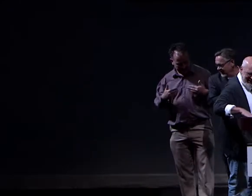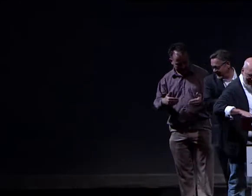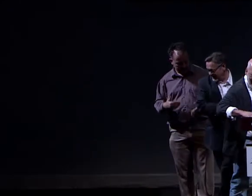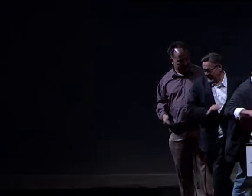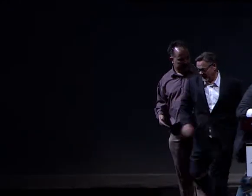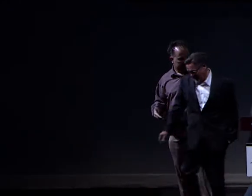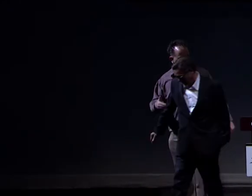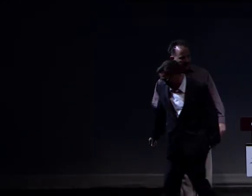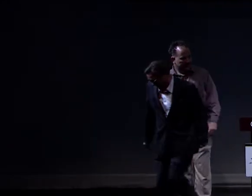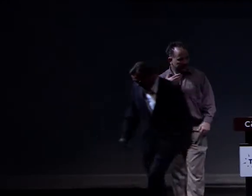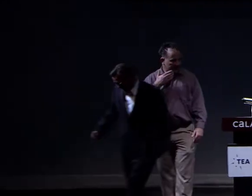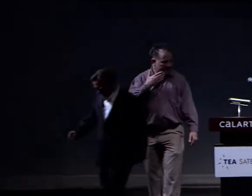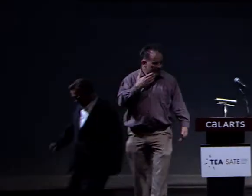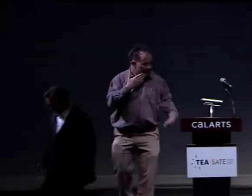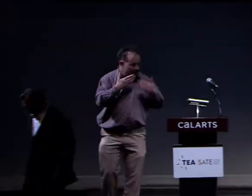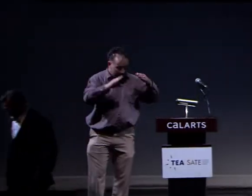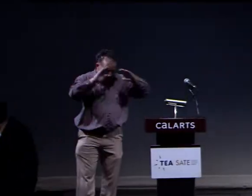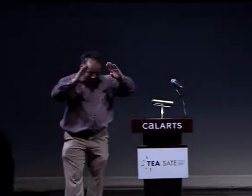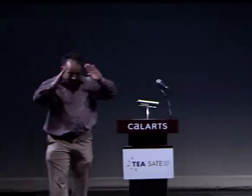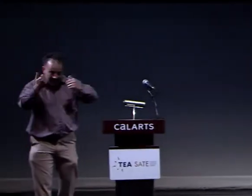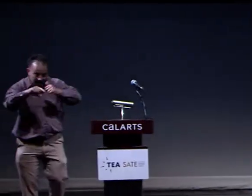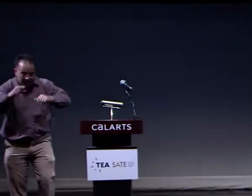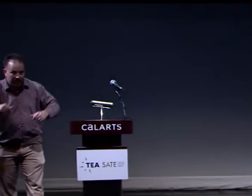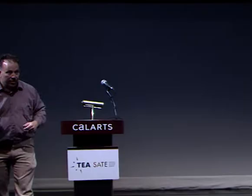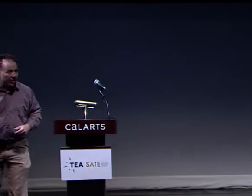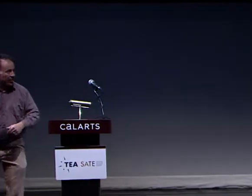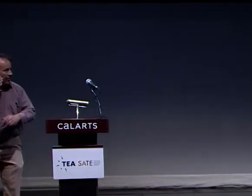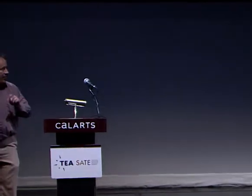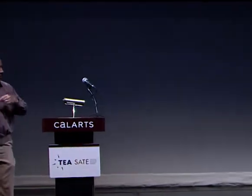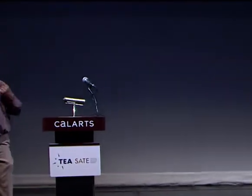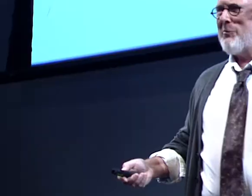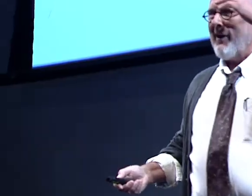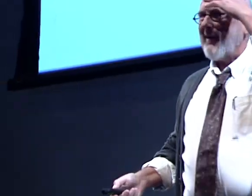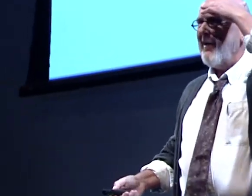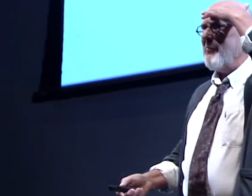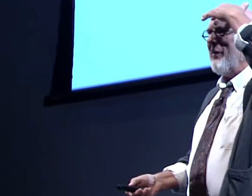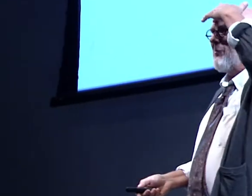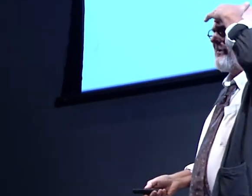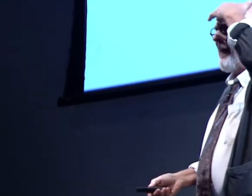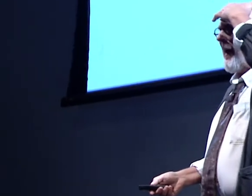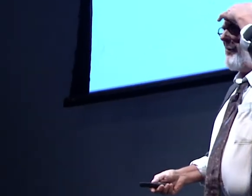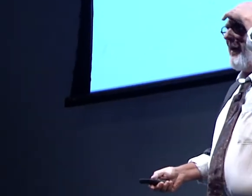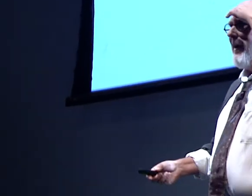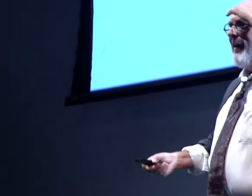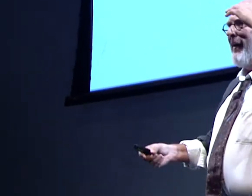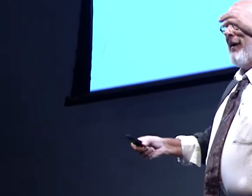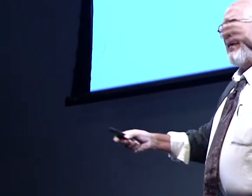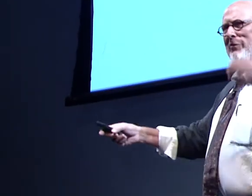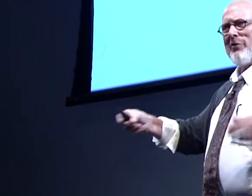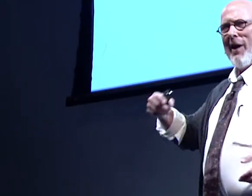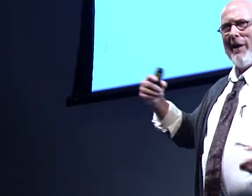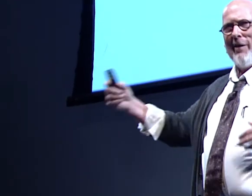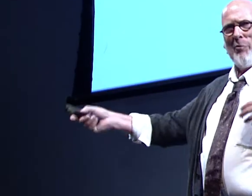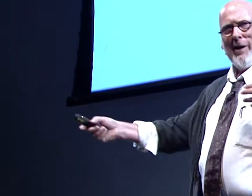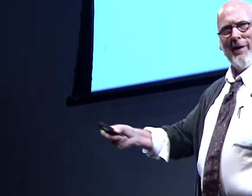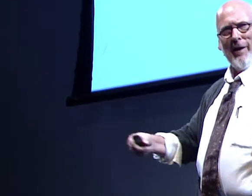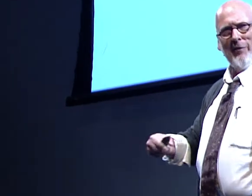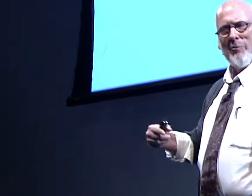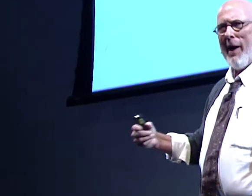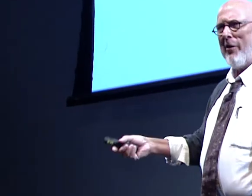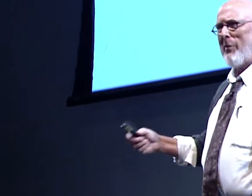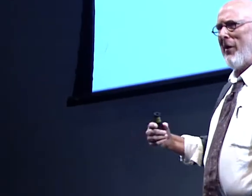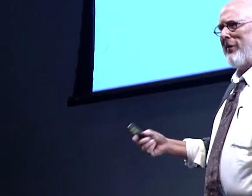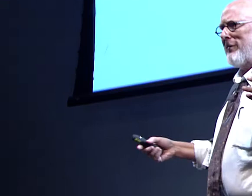Thank you. Hi, everybody. You know, this has been such a great conference, but I'll be introducing this name. Is that after talking to everybody